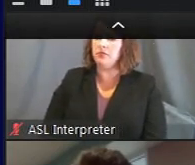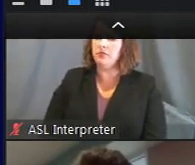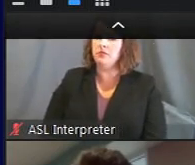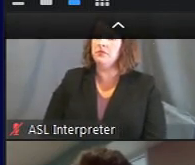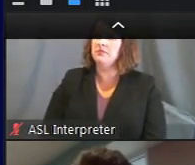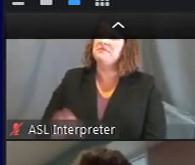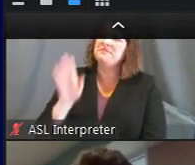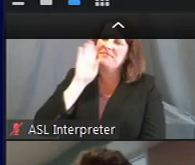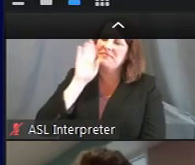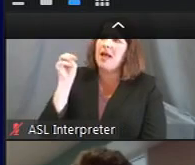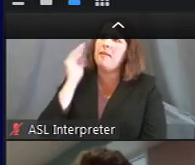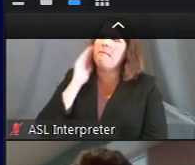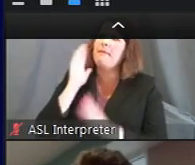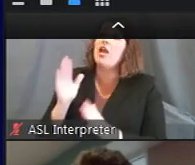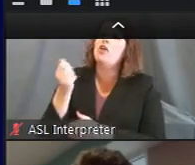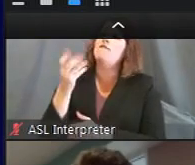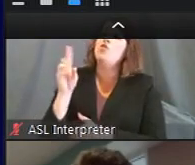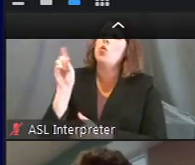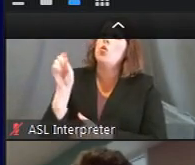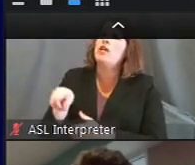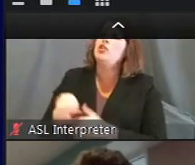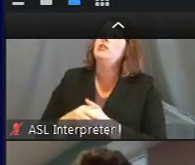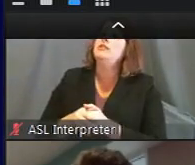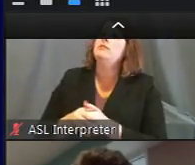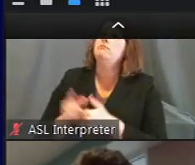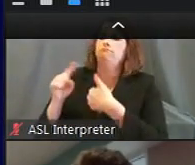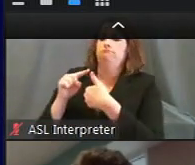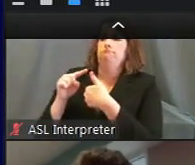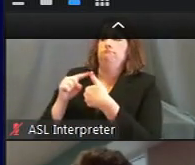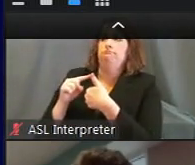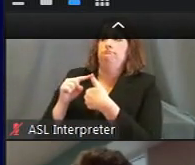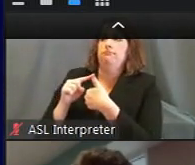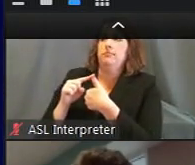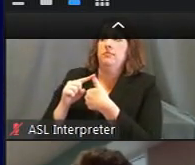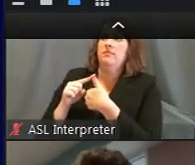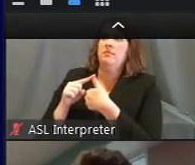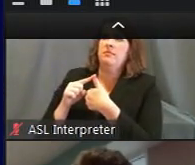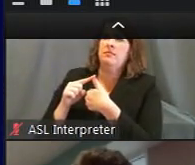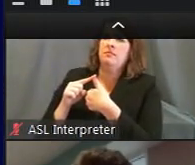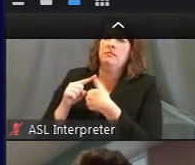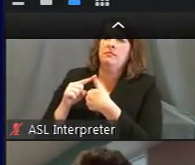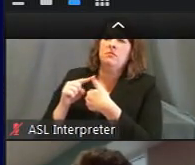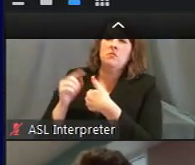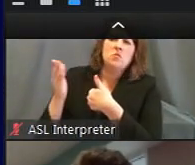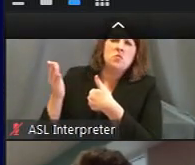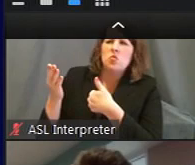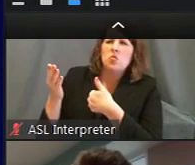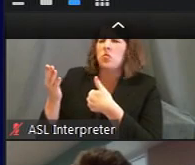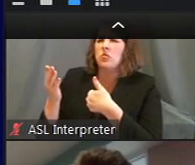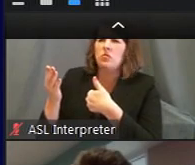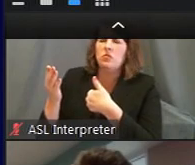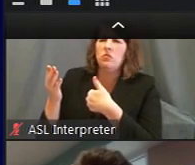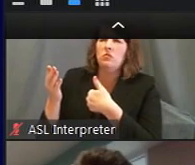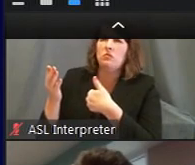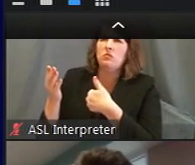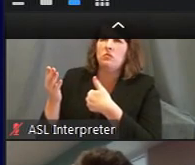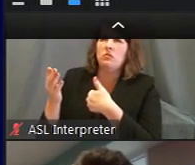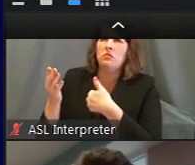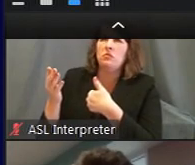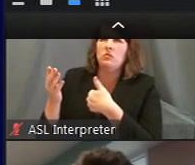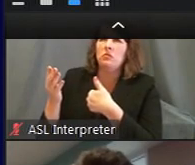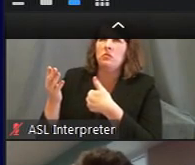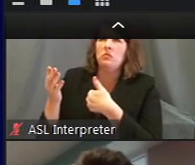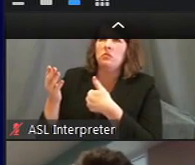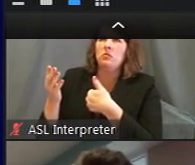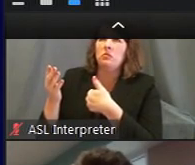Mayor, a couple of questions. One is if you can give me some numbers or ballpark as to how many people in the